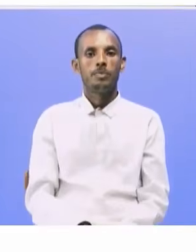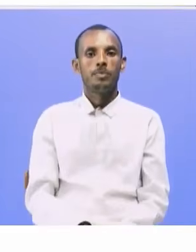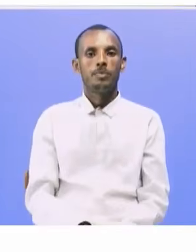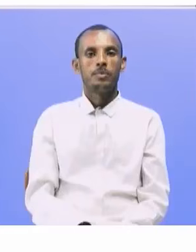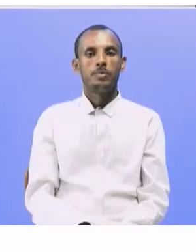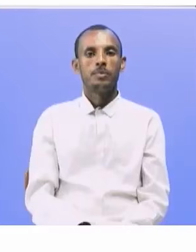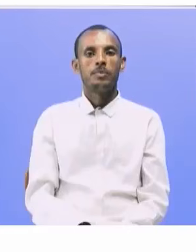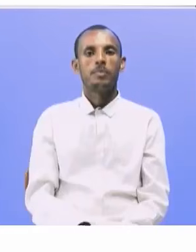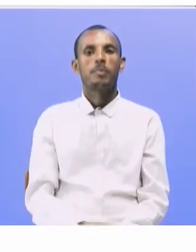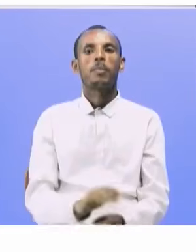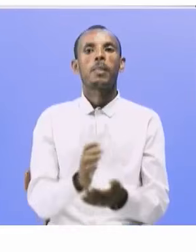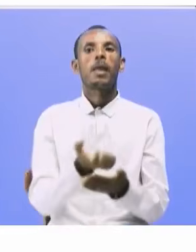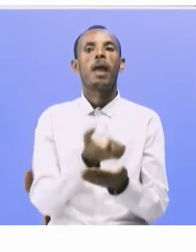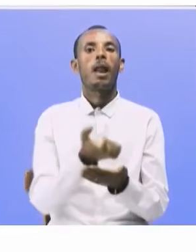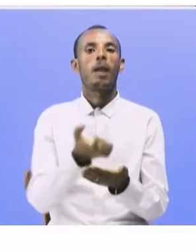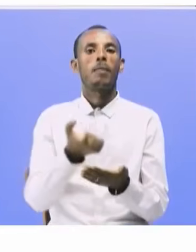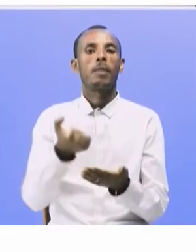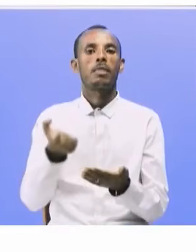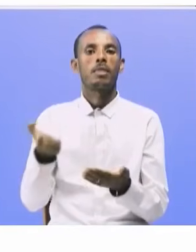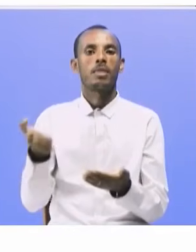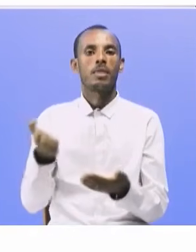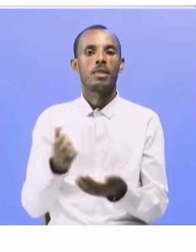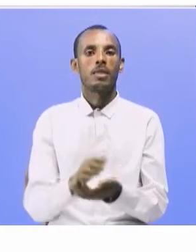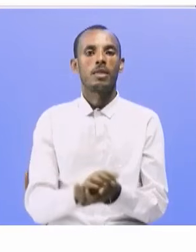called elements,